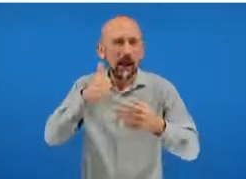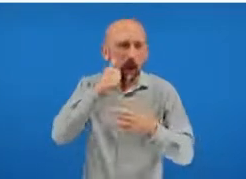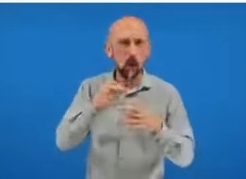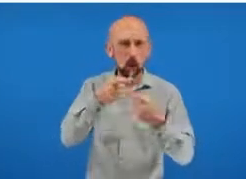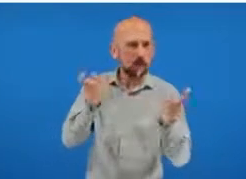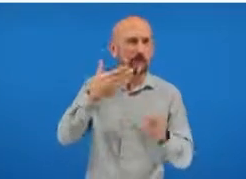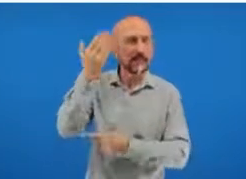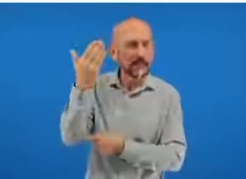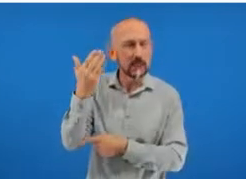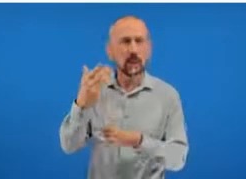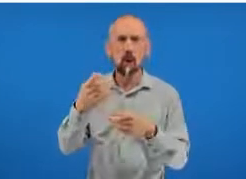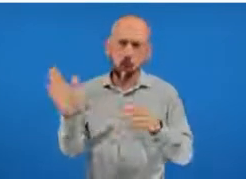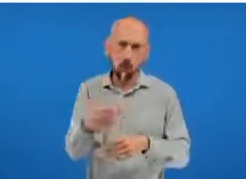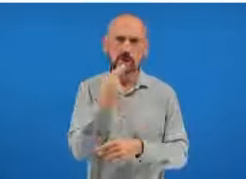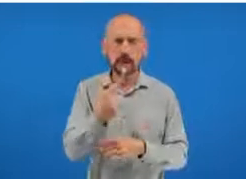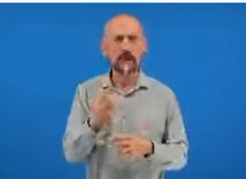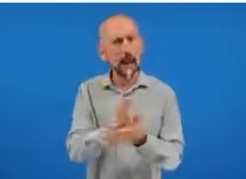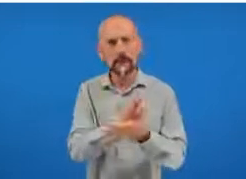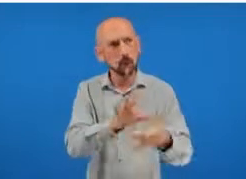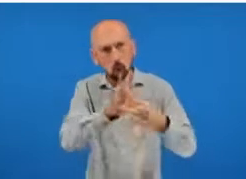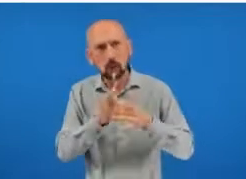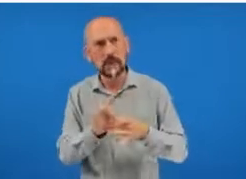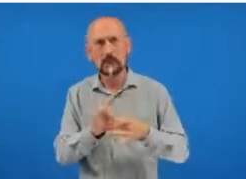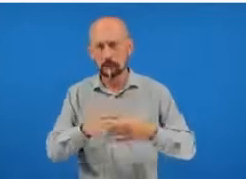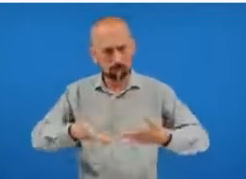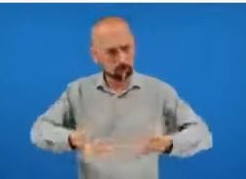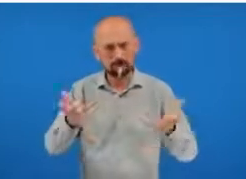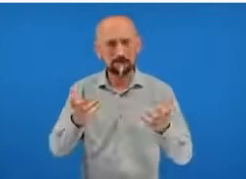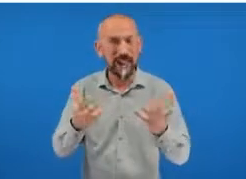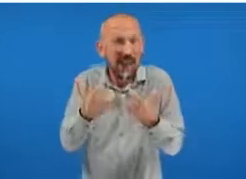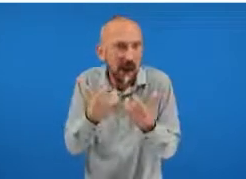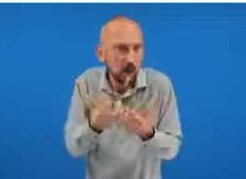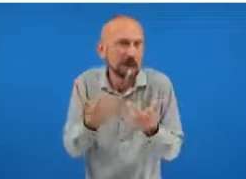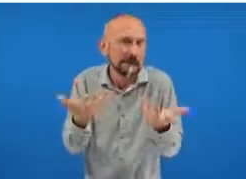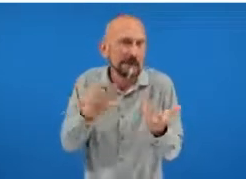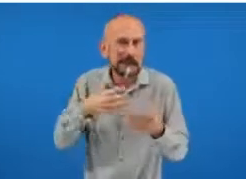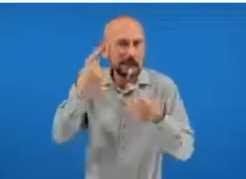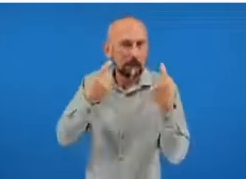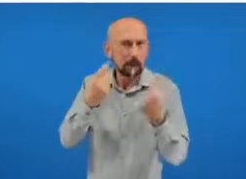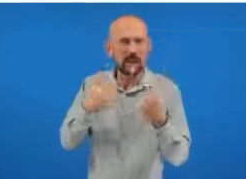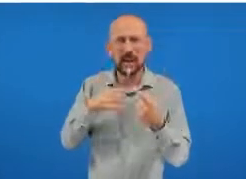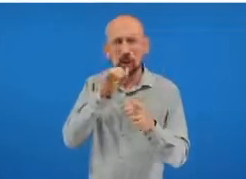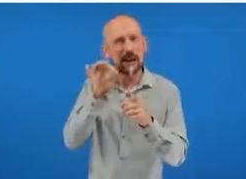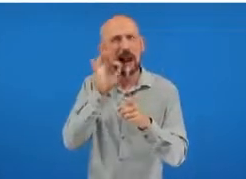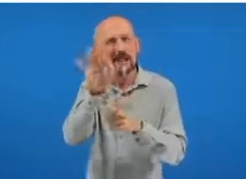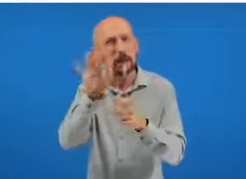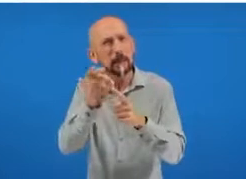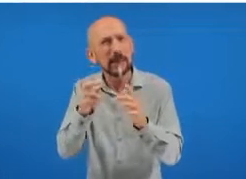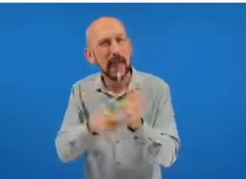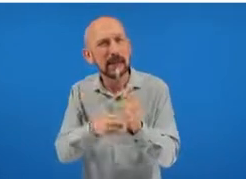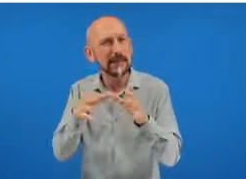contacted separately, and I think we'll have to work out a way to do that. Probably I'll ask the PPN team to put something on